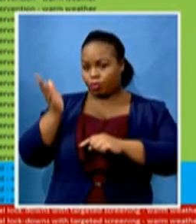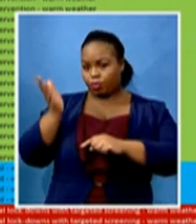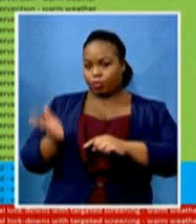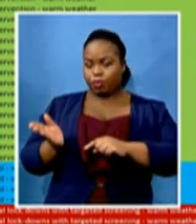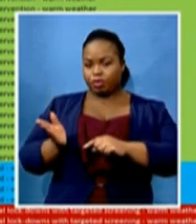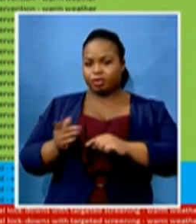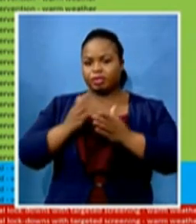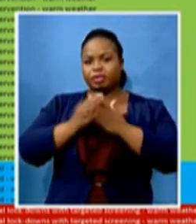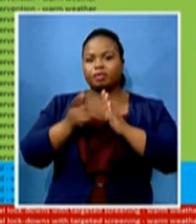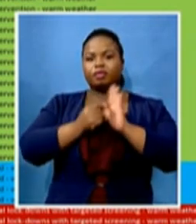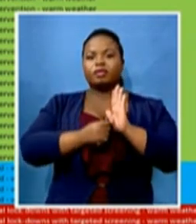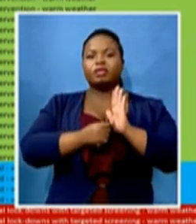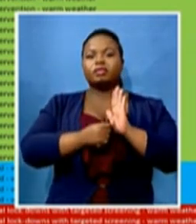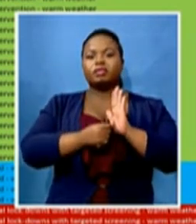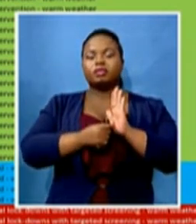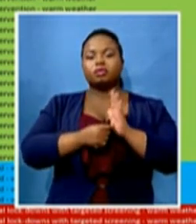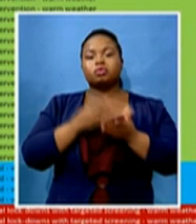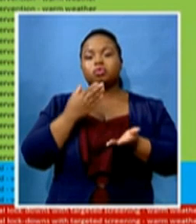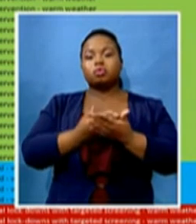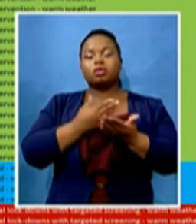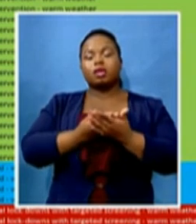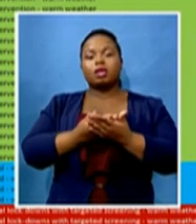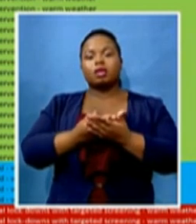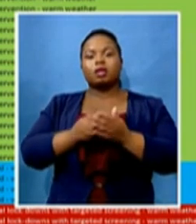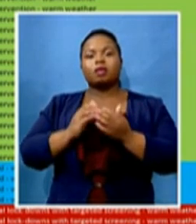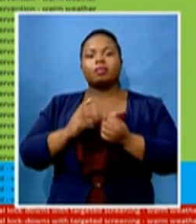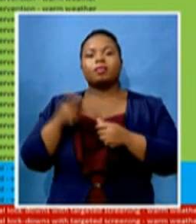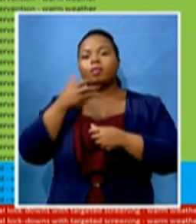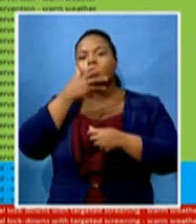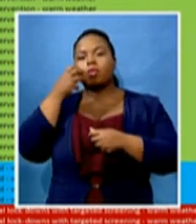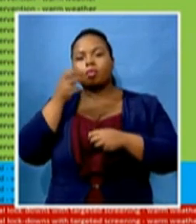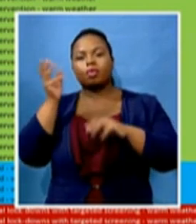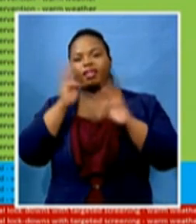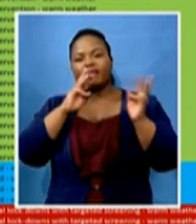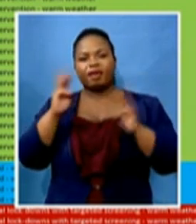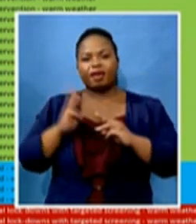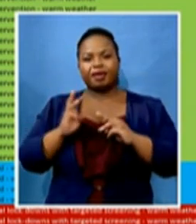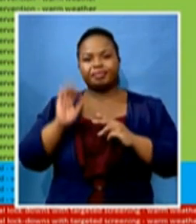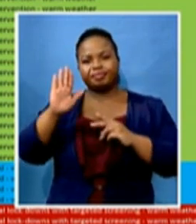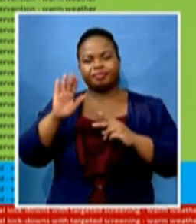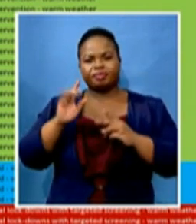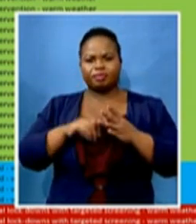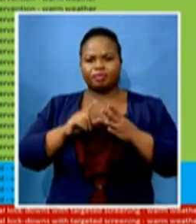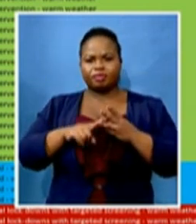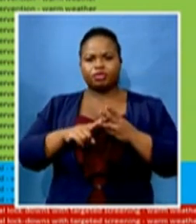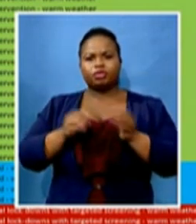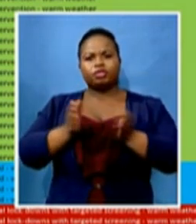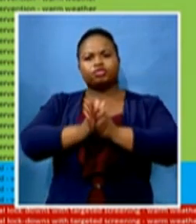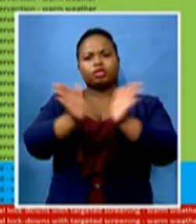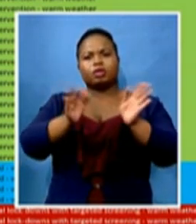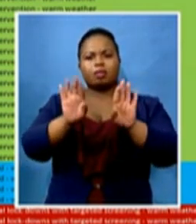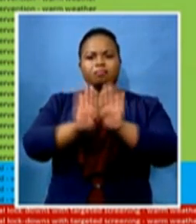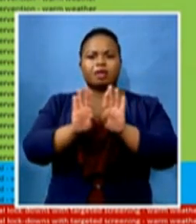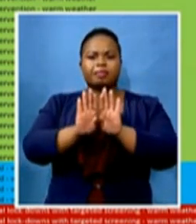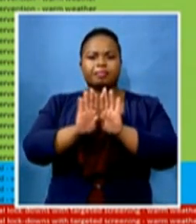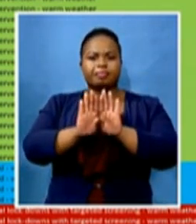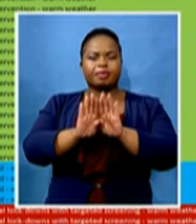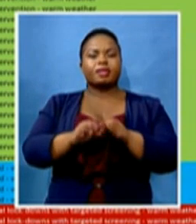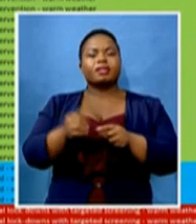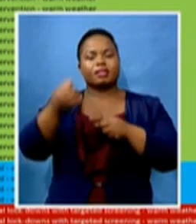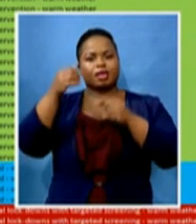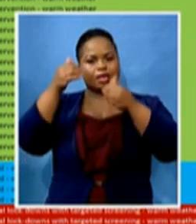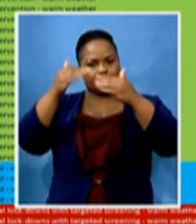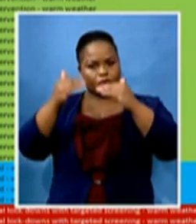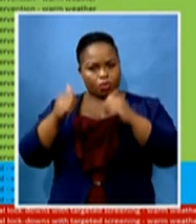warm weather, limited intervention, warm weather, general lockdowns, and on the going down here, you can quickly